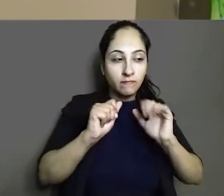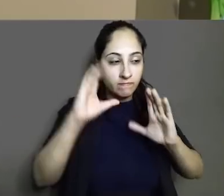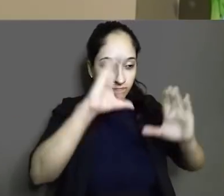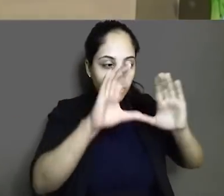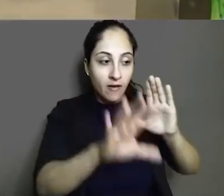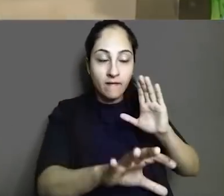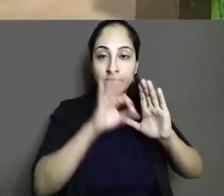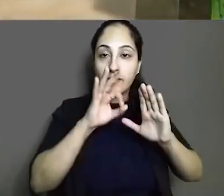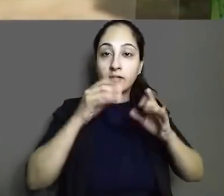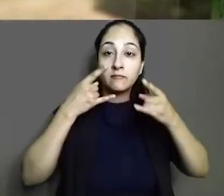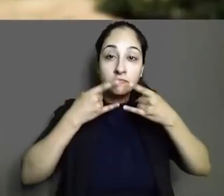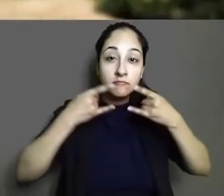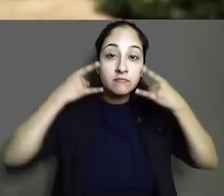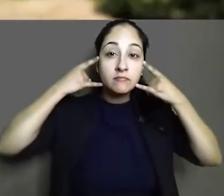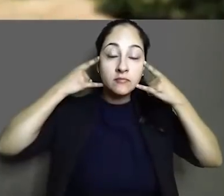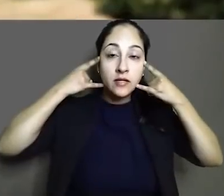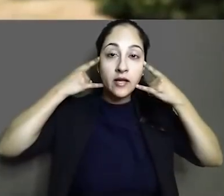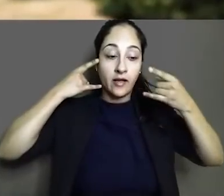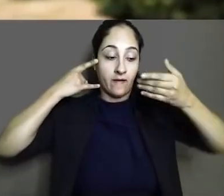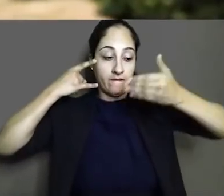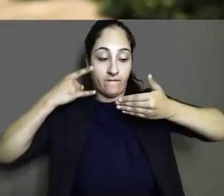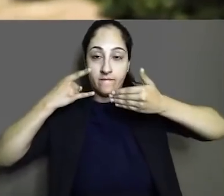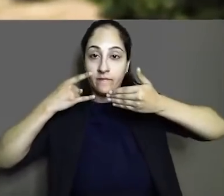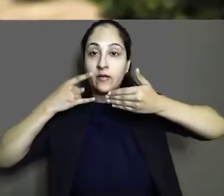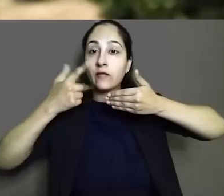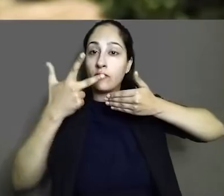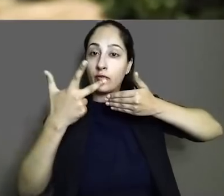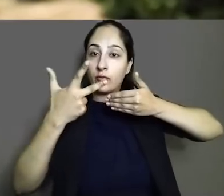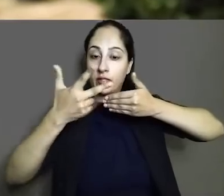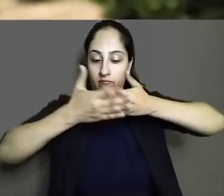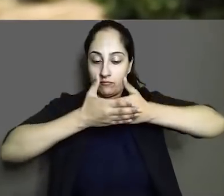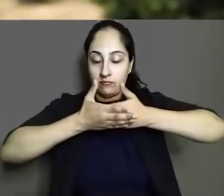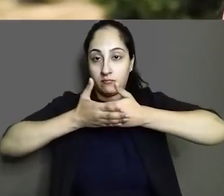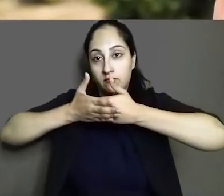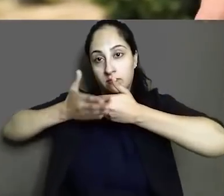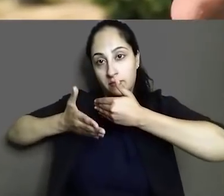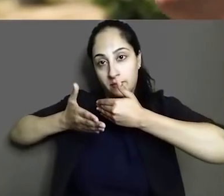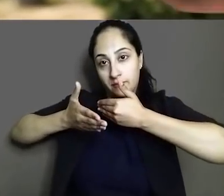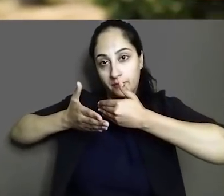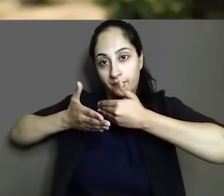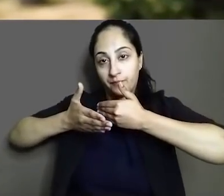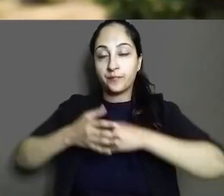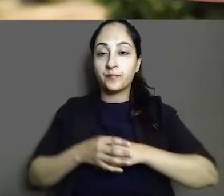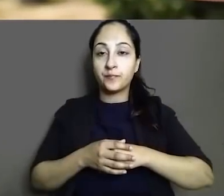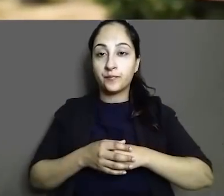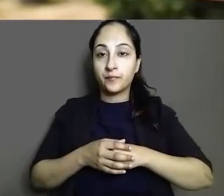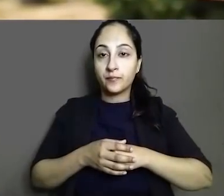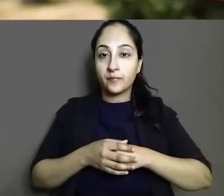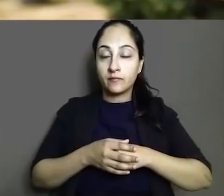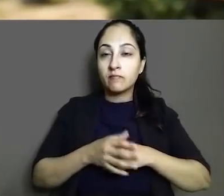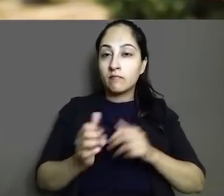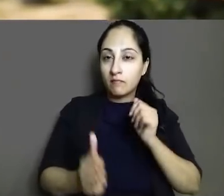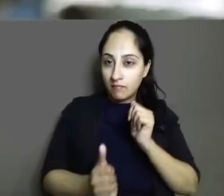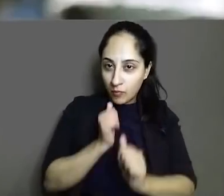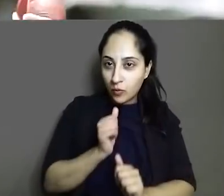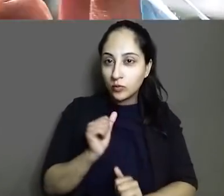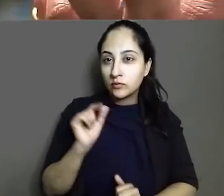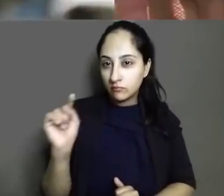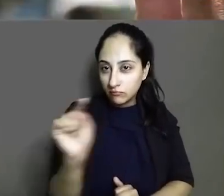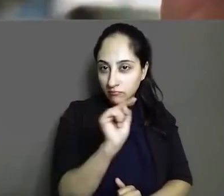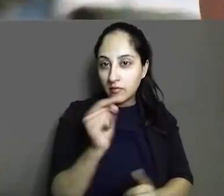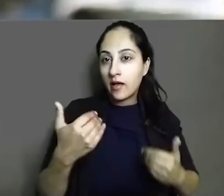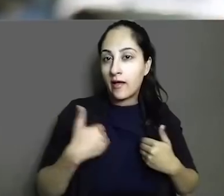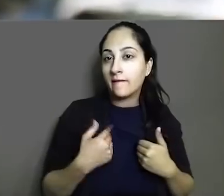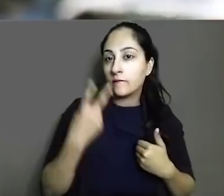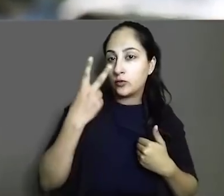bit of an insert, a pocket, and you can then slide in a piece of cloth or a